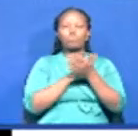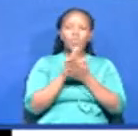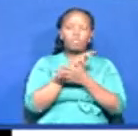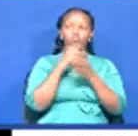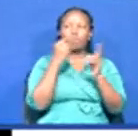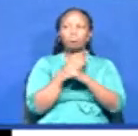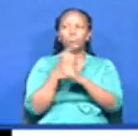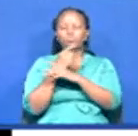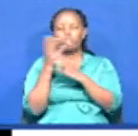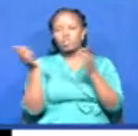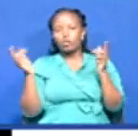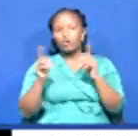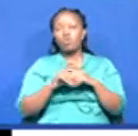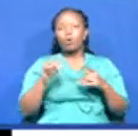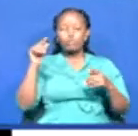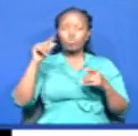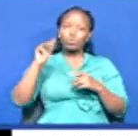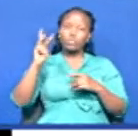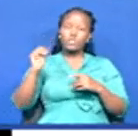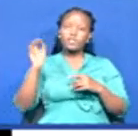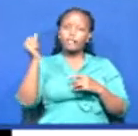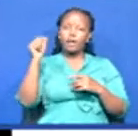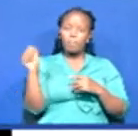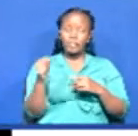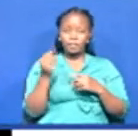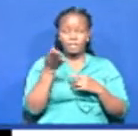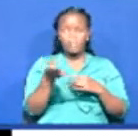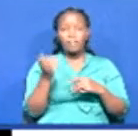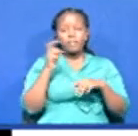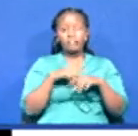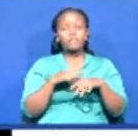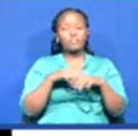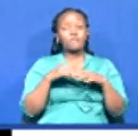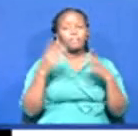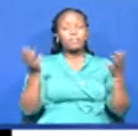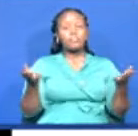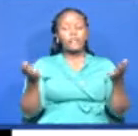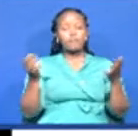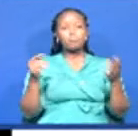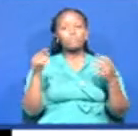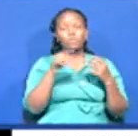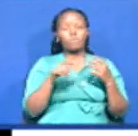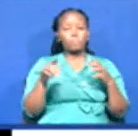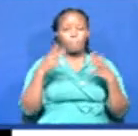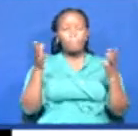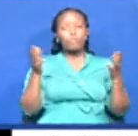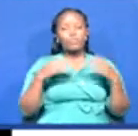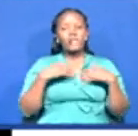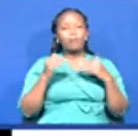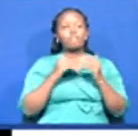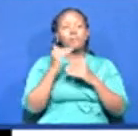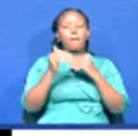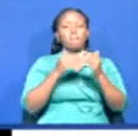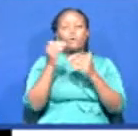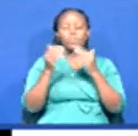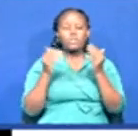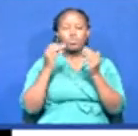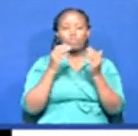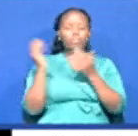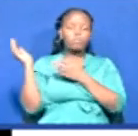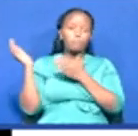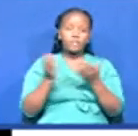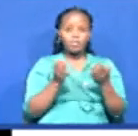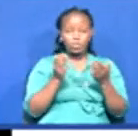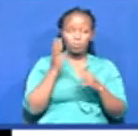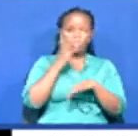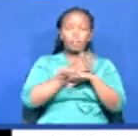ICMS. Probably it's a high time that now this is part of the process of importation and exportation of goods,